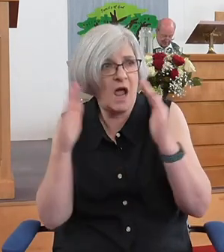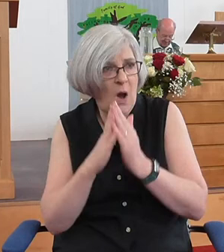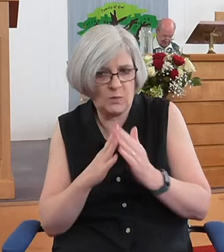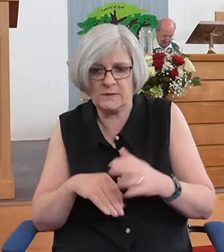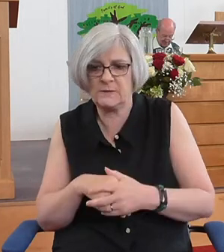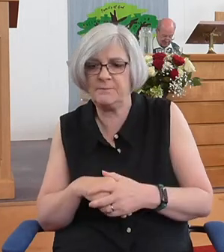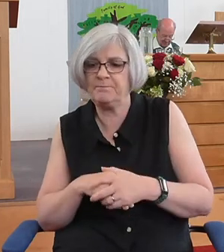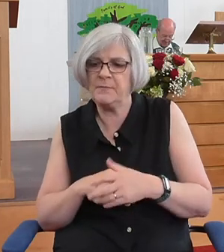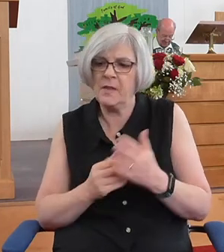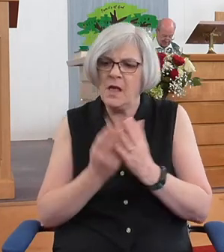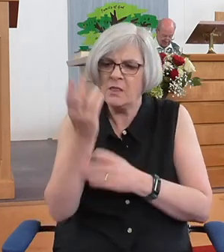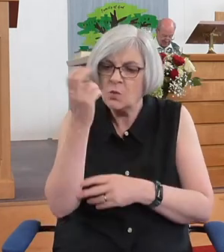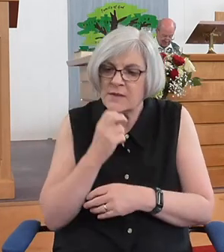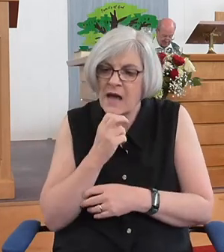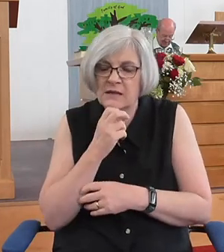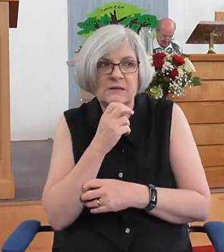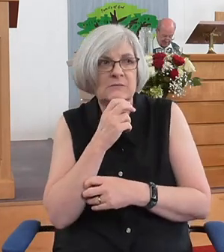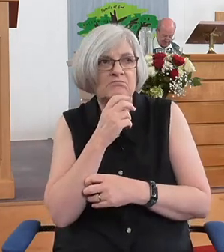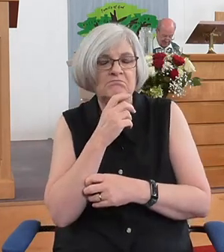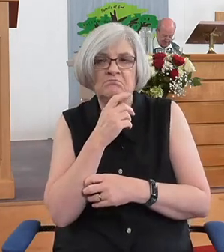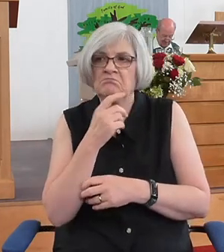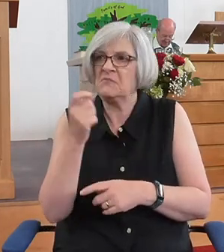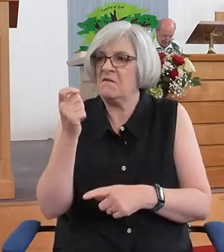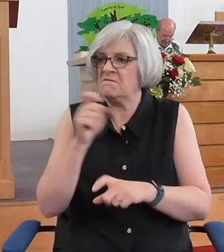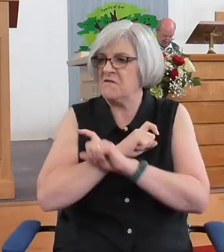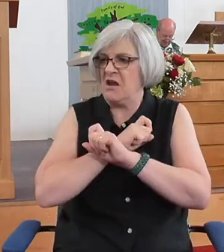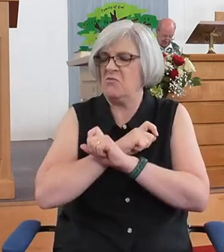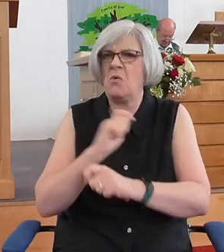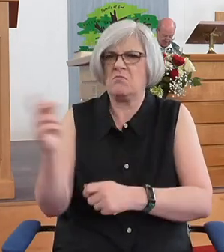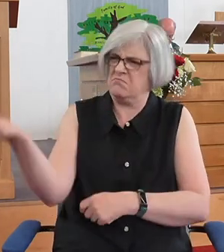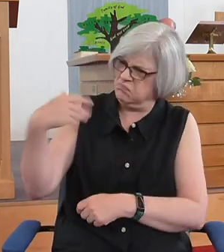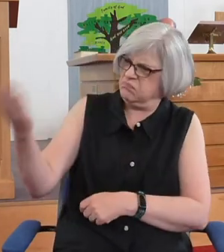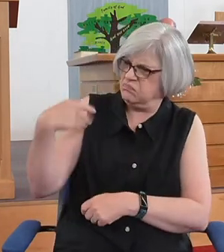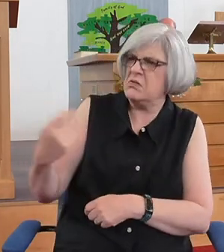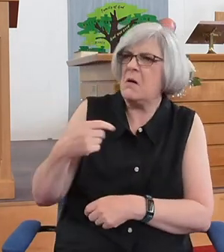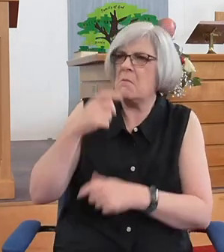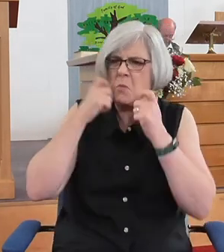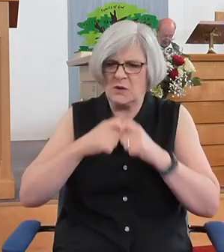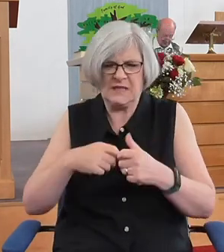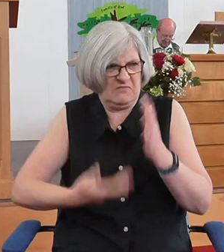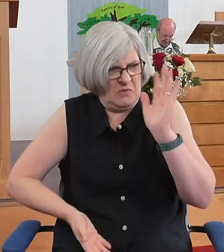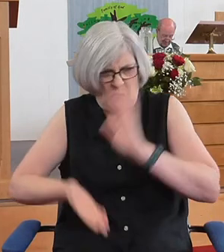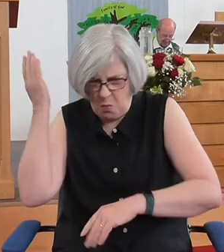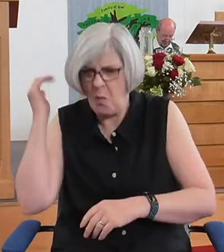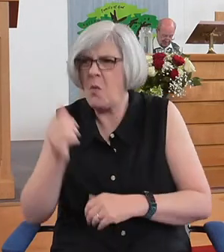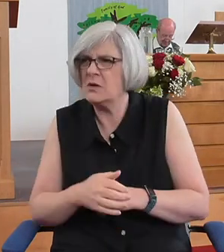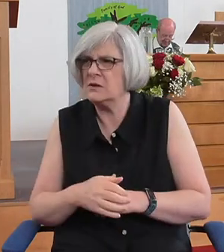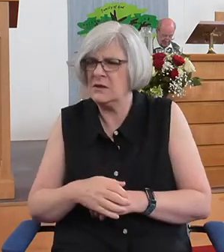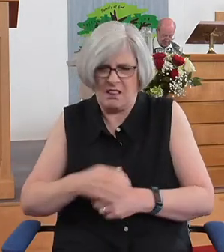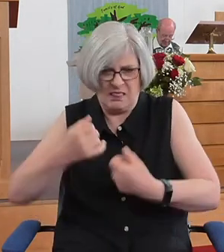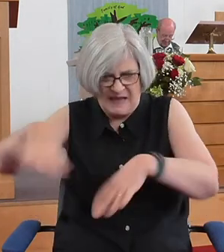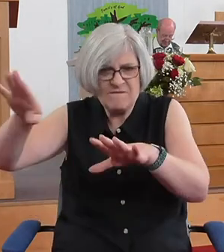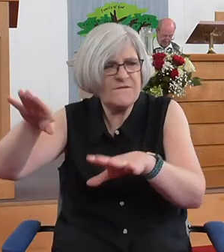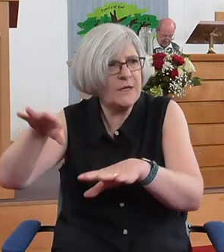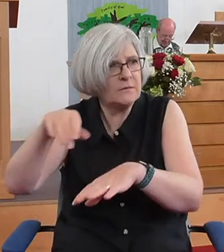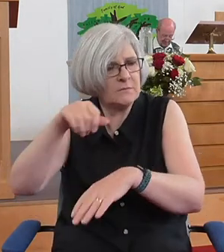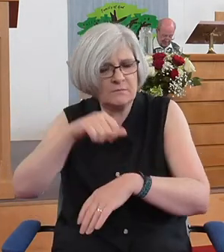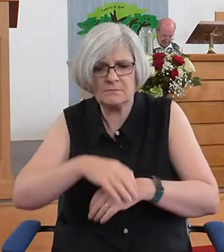During the night, Pharaoh summoned Moses and Aaron and said, 'Up, leave my people, you and the